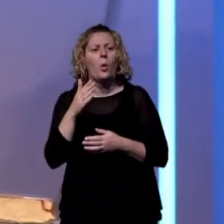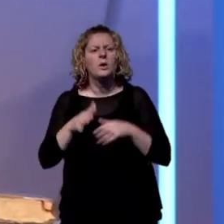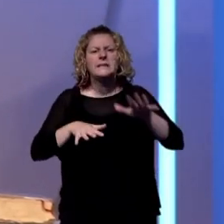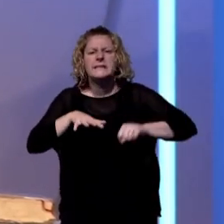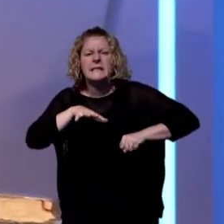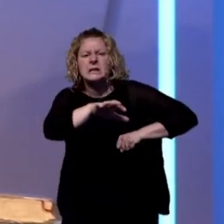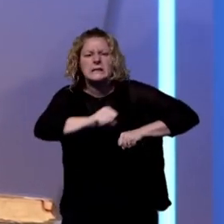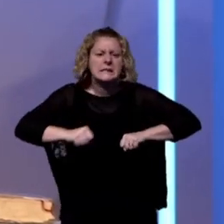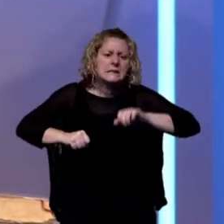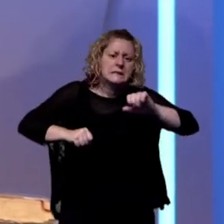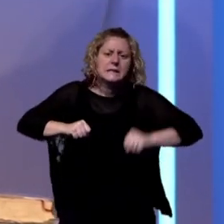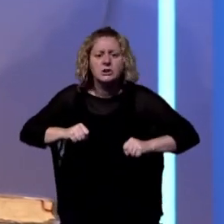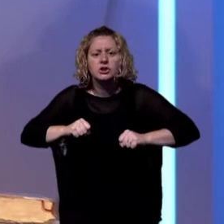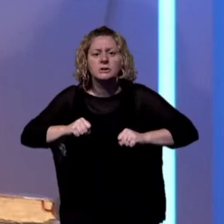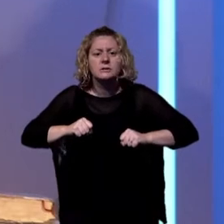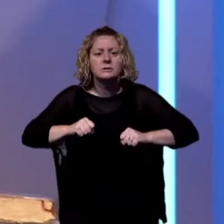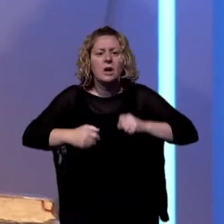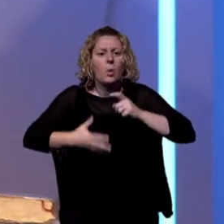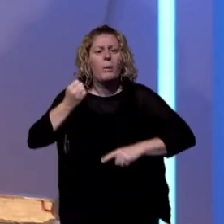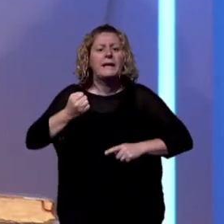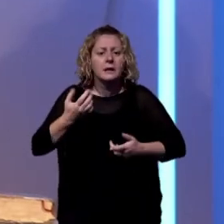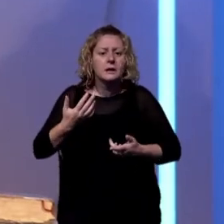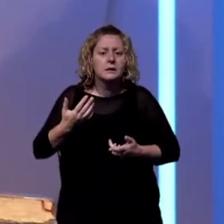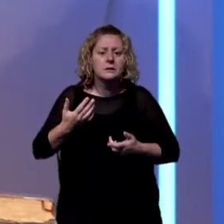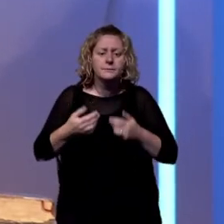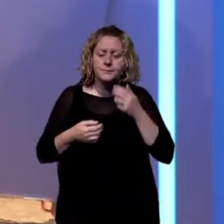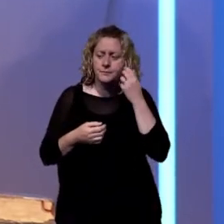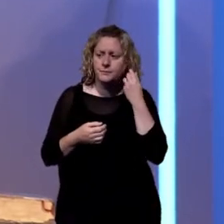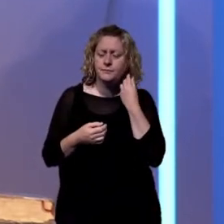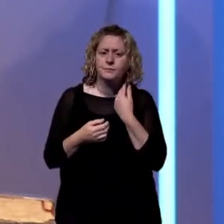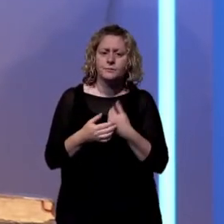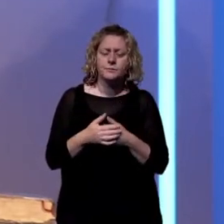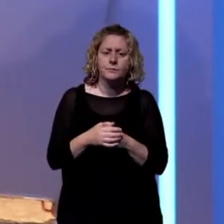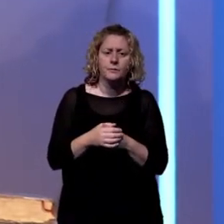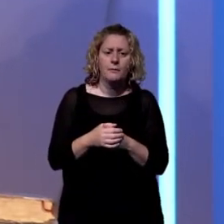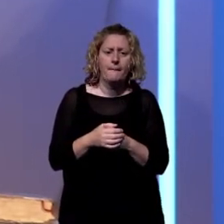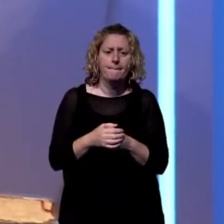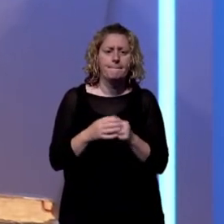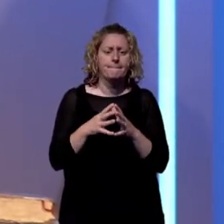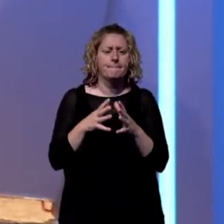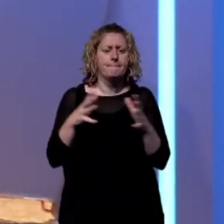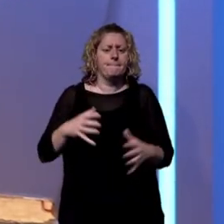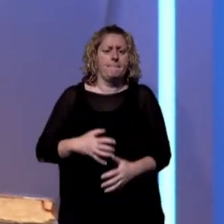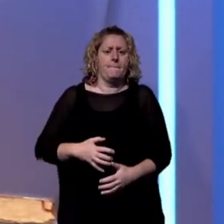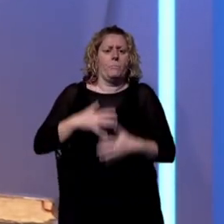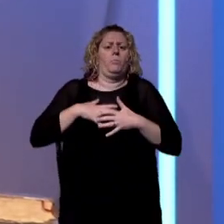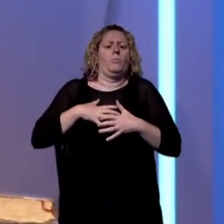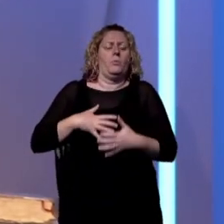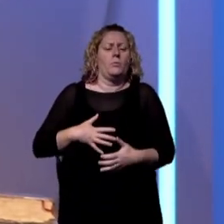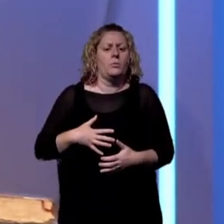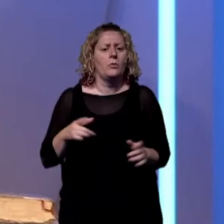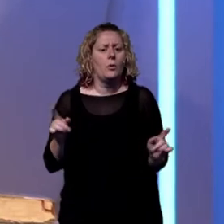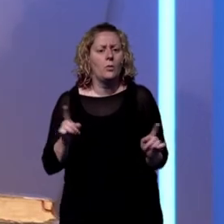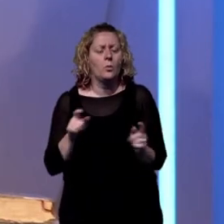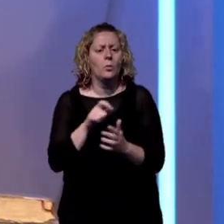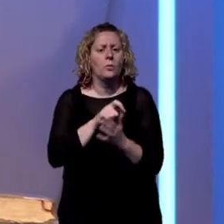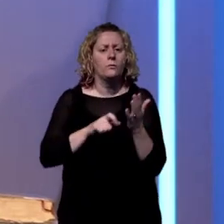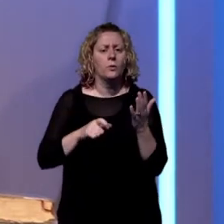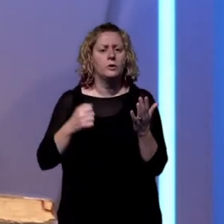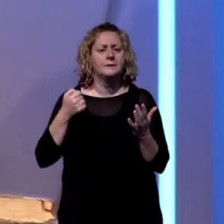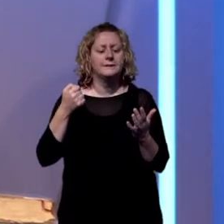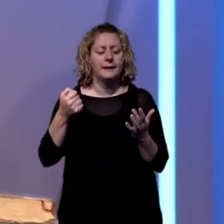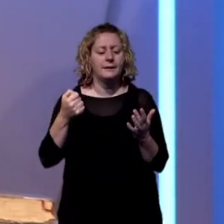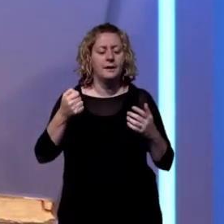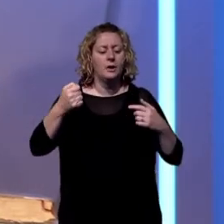victory, these questions. And then there is a massive shock at the start of verse 10. I'm going to give a